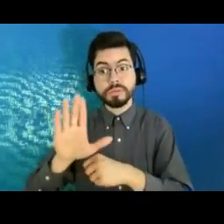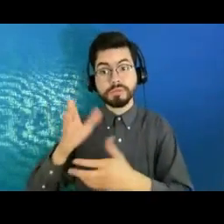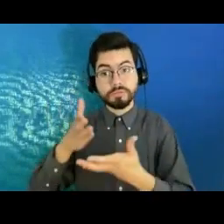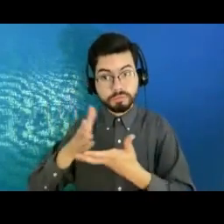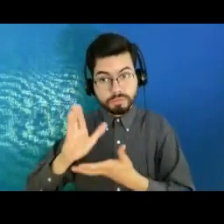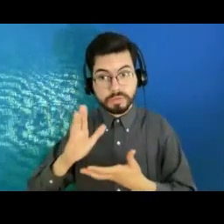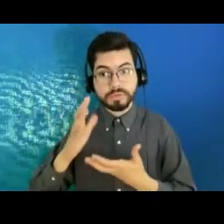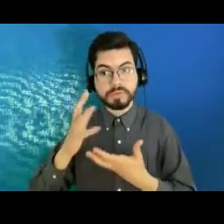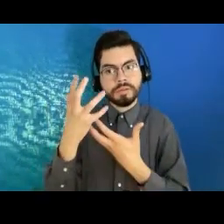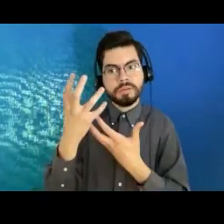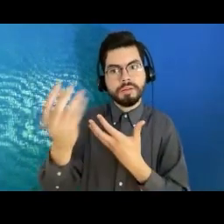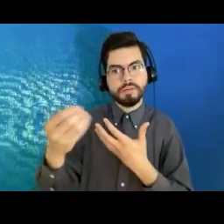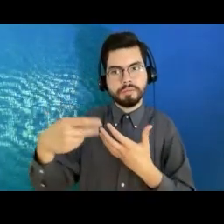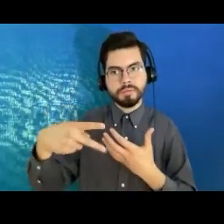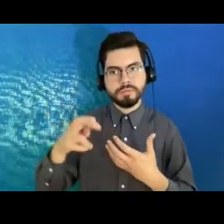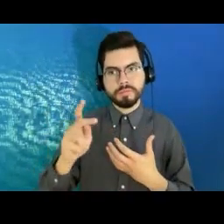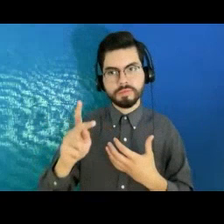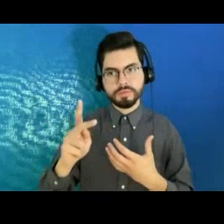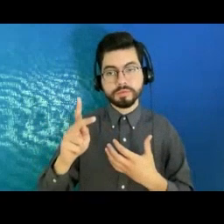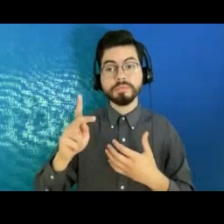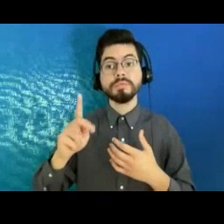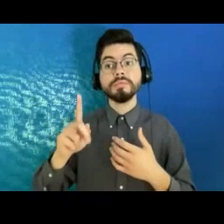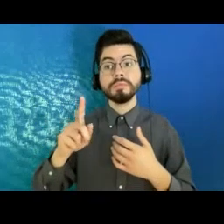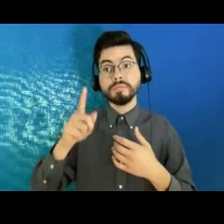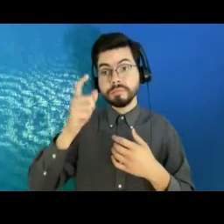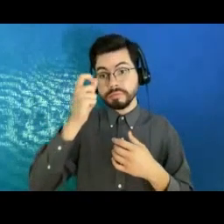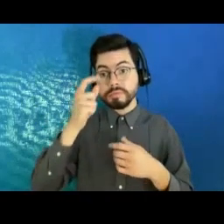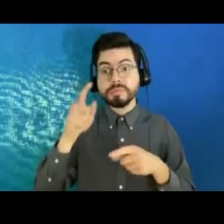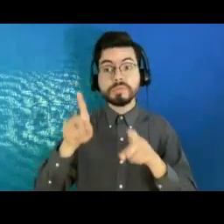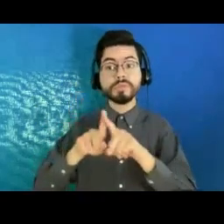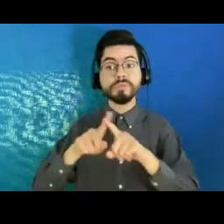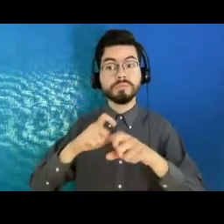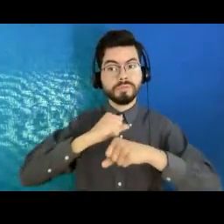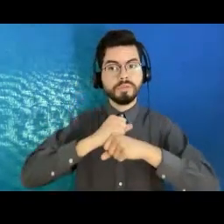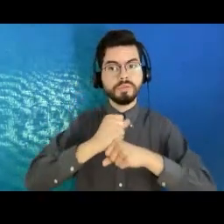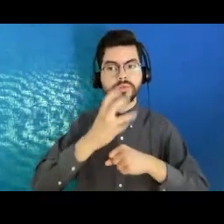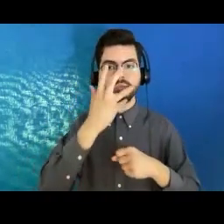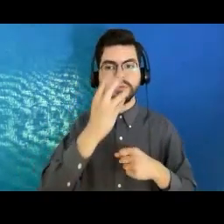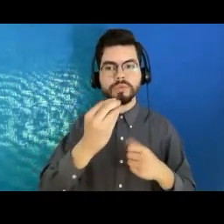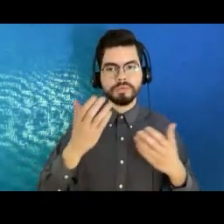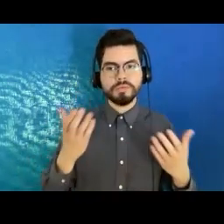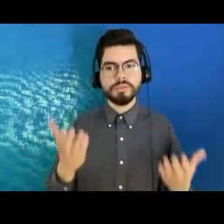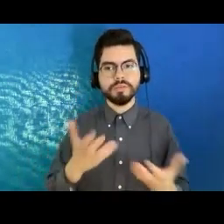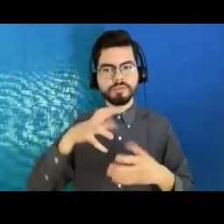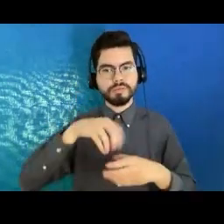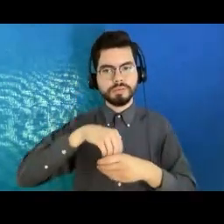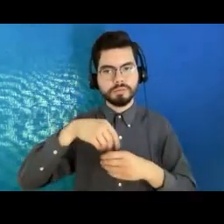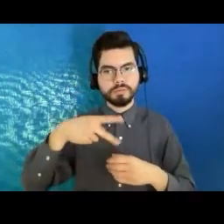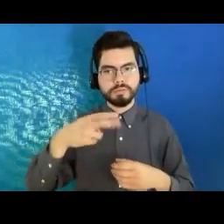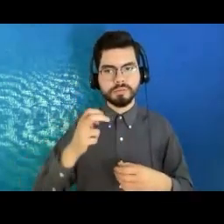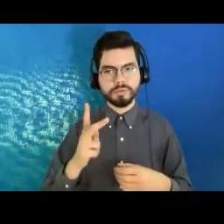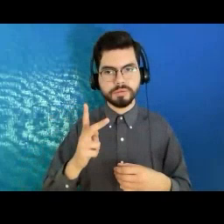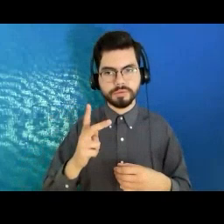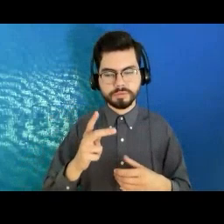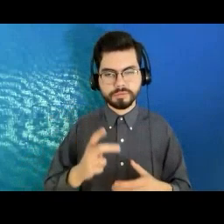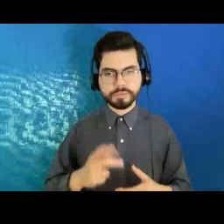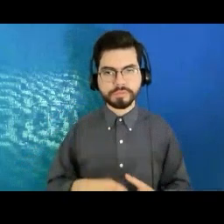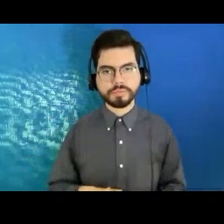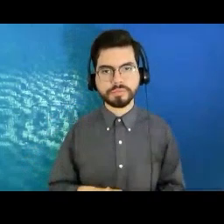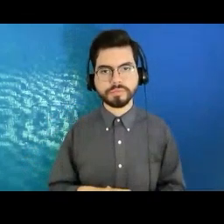outside of the park and protecting park wolves. So this is one big example of how we interface with